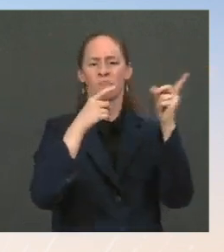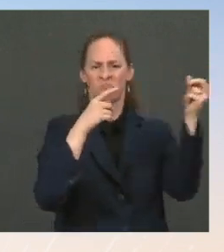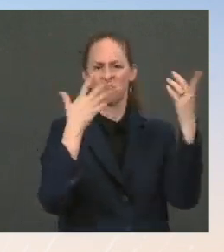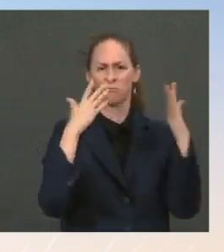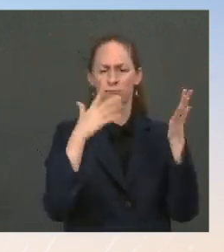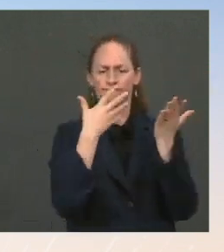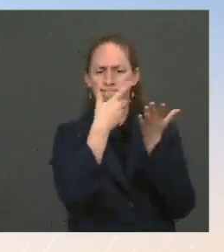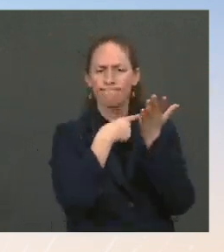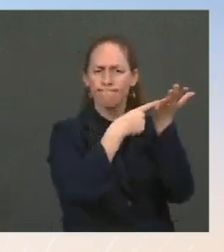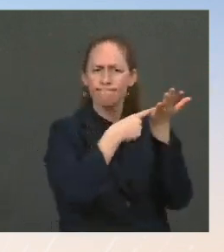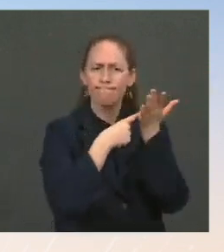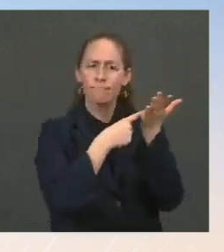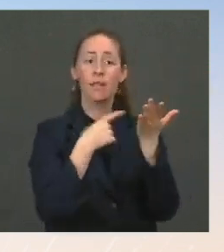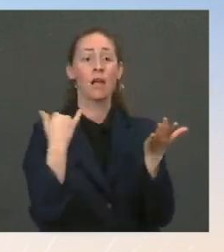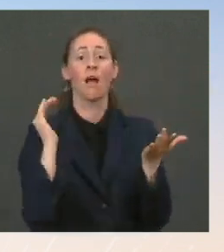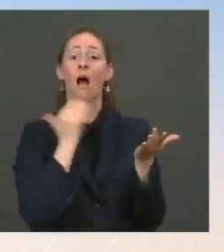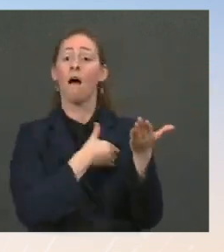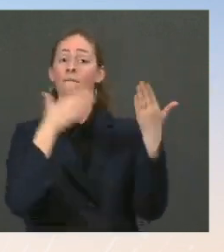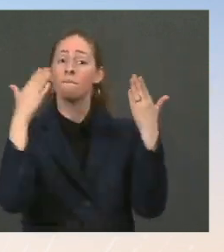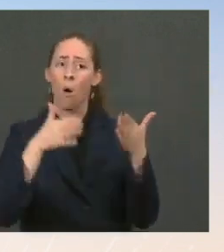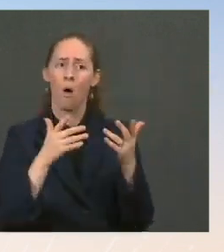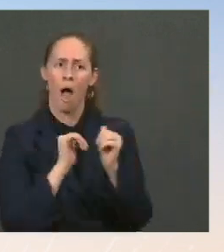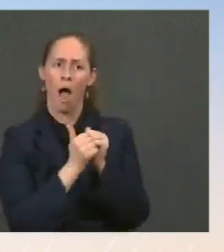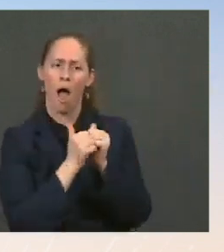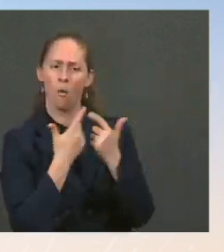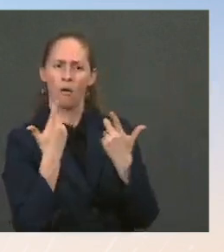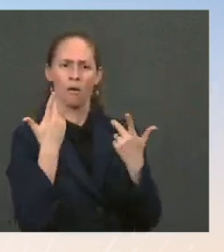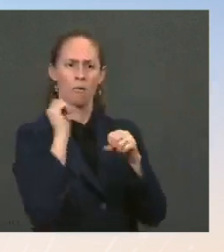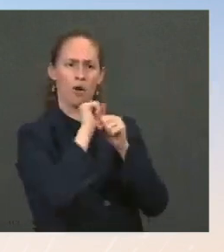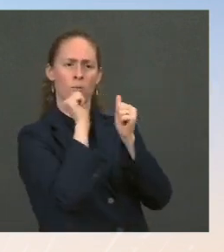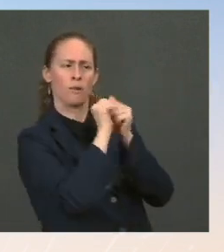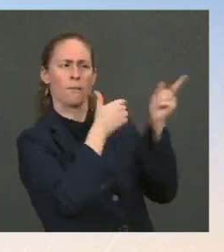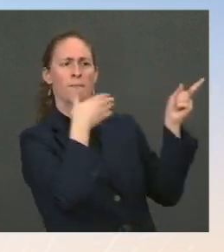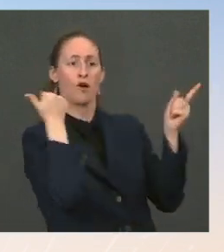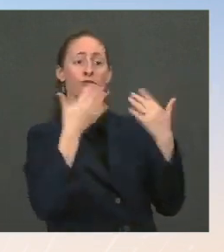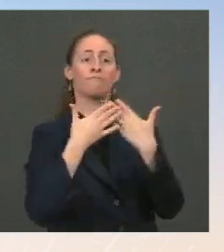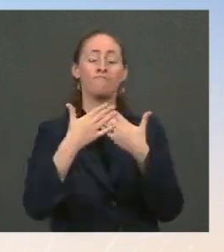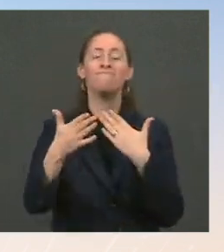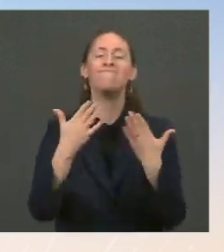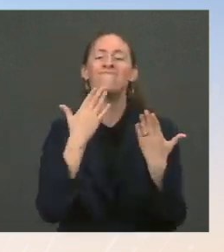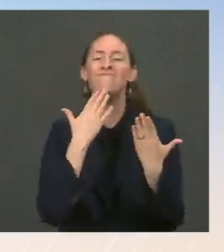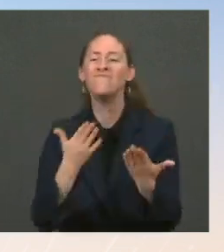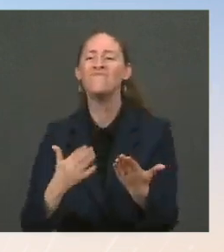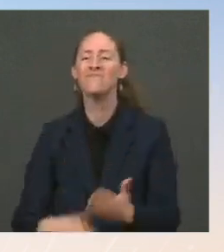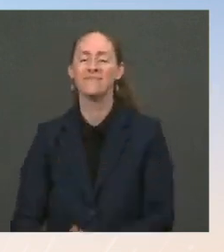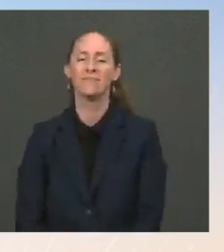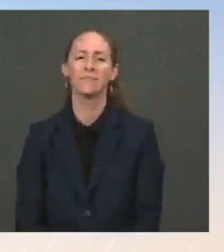point, what our focus is on is how we work with the French moving forward. Thank you, thanks, everyone. Thank you. Thank you.